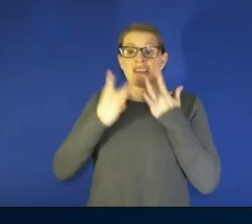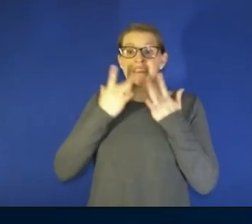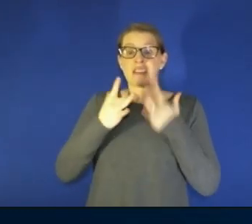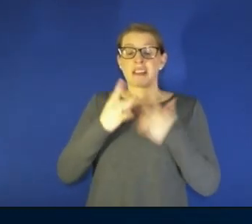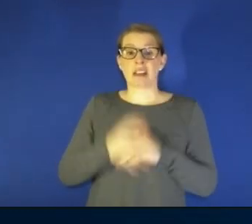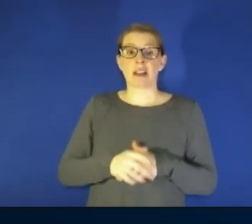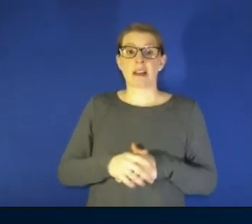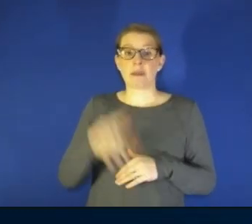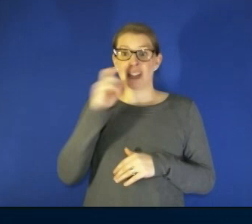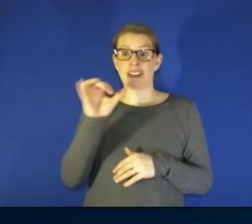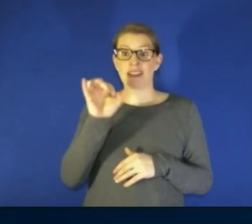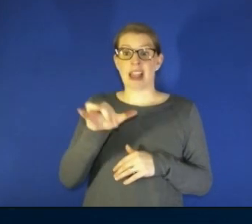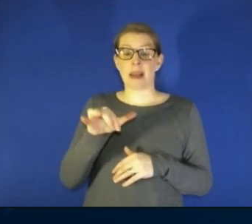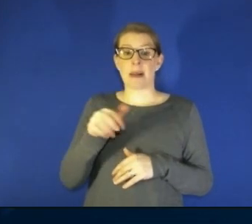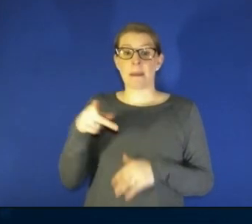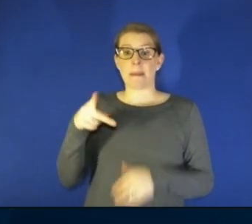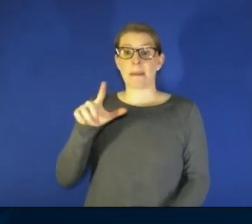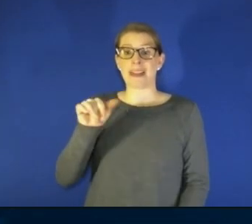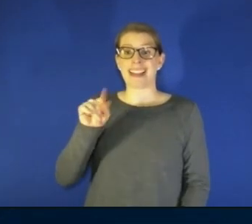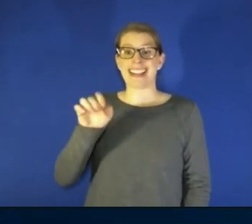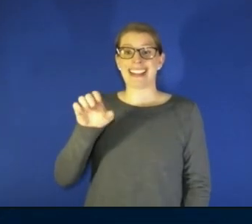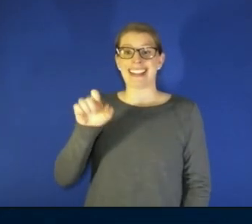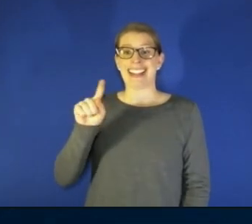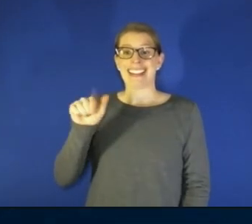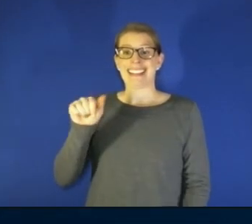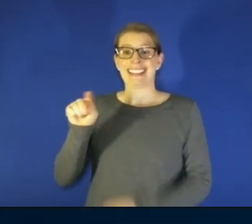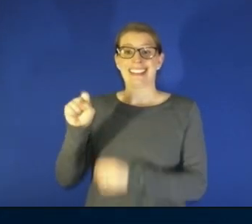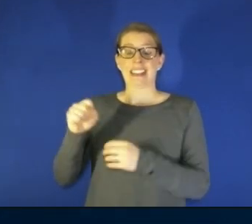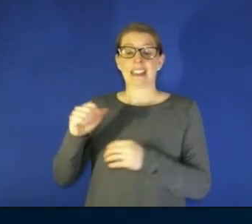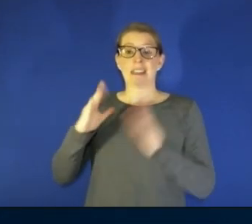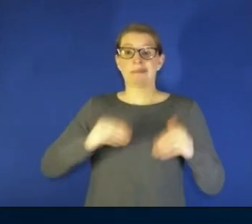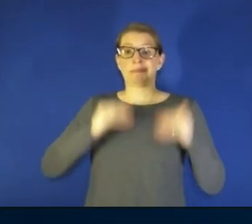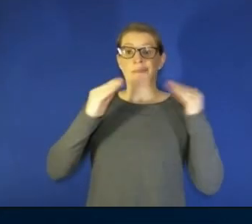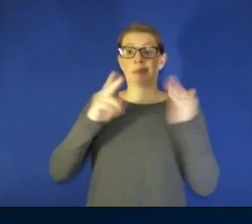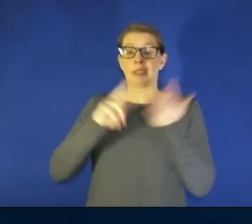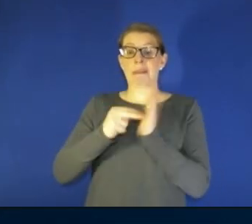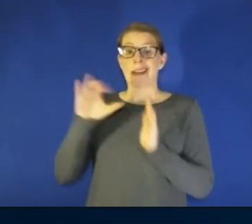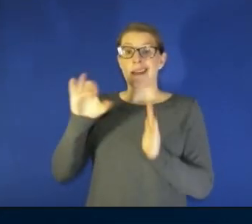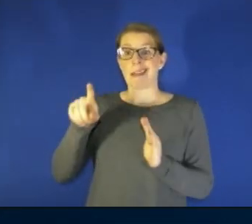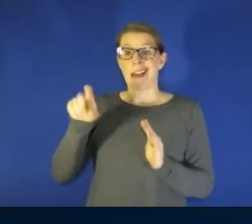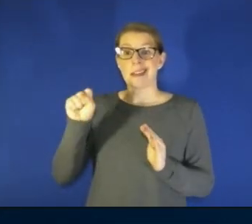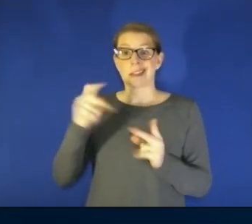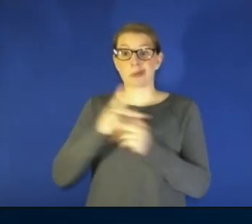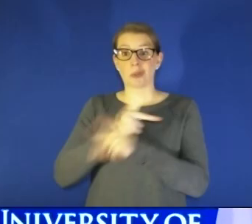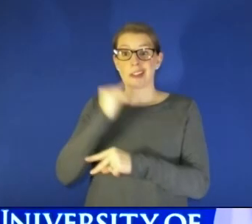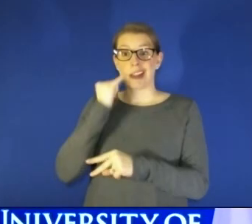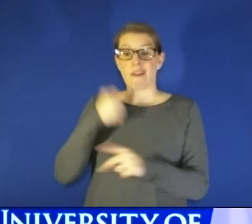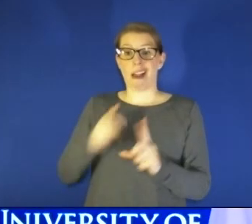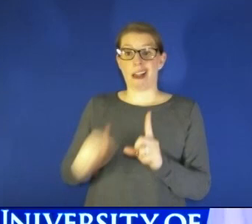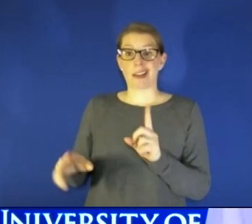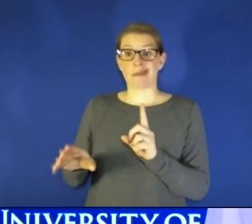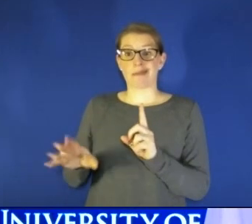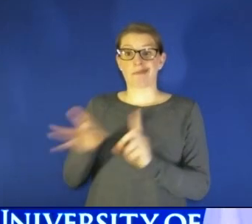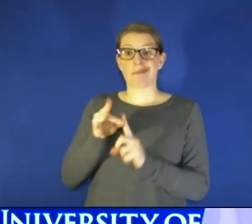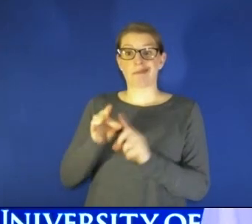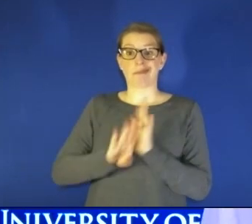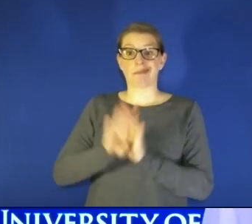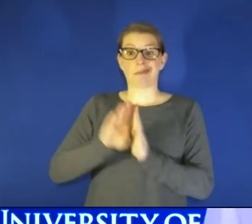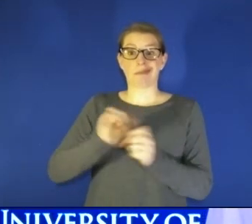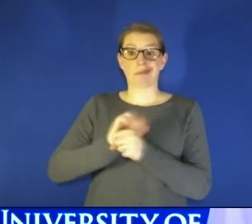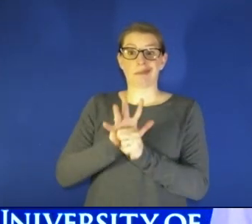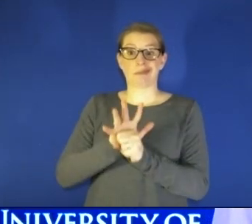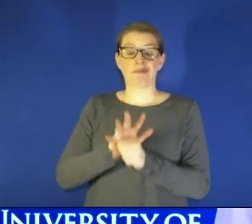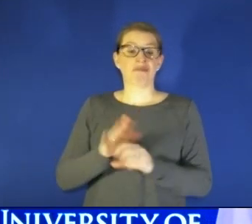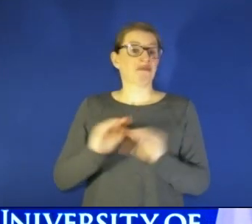my platelets are high. Does that put me at higher risk of clots if I catch COVID? You know, I don't think there's any data